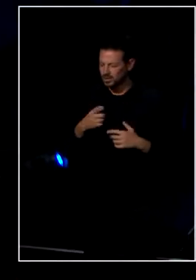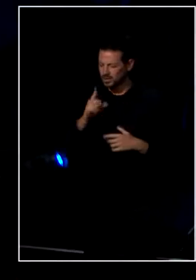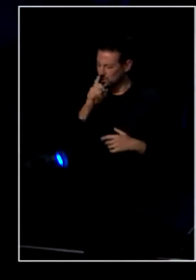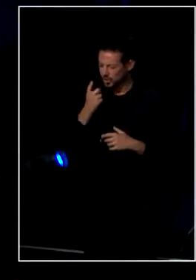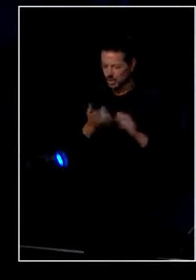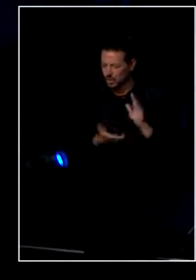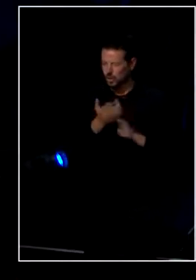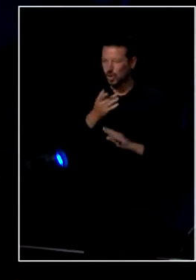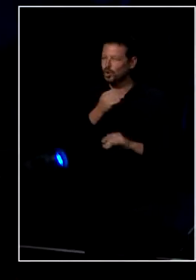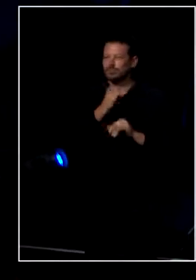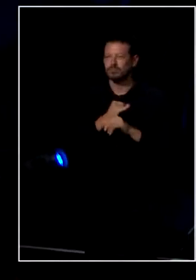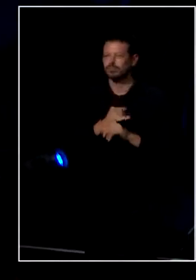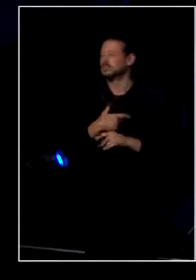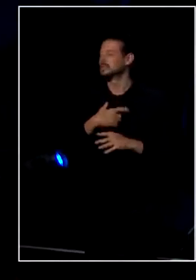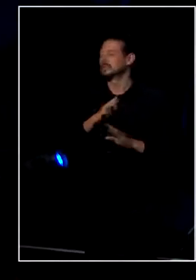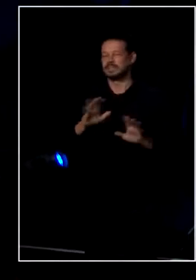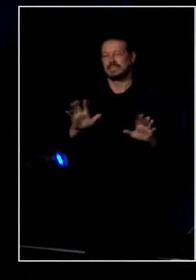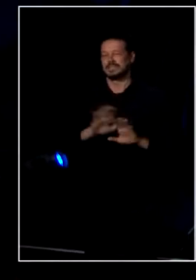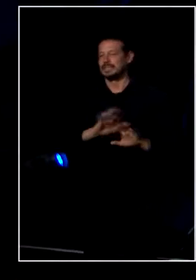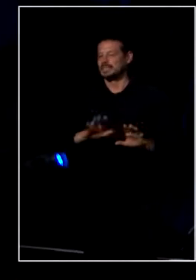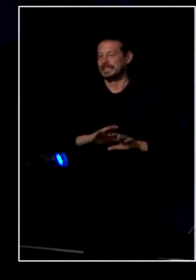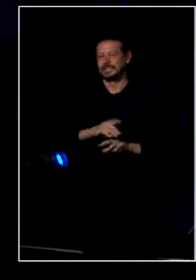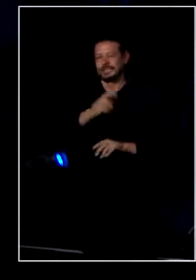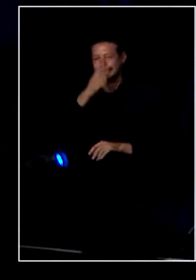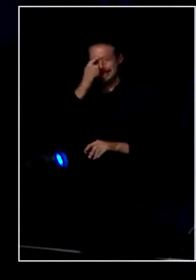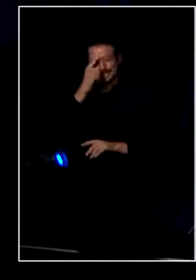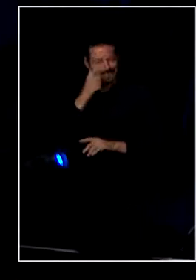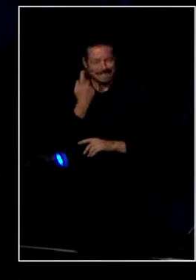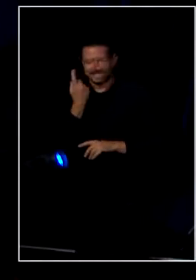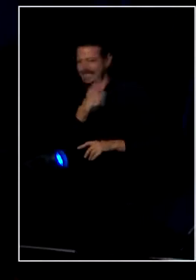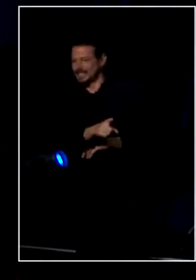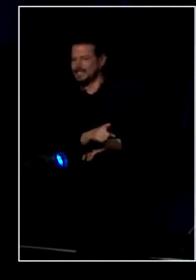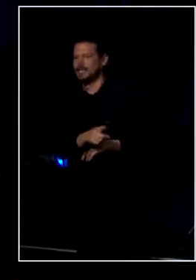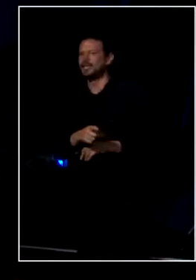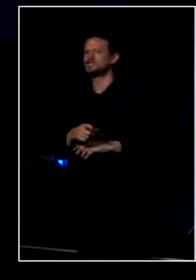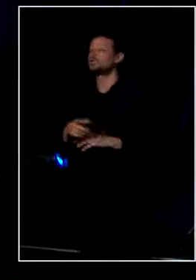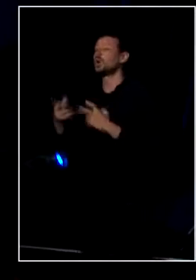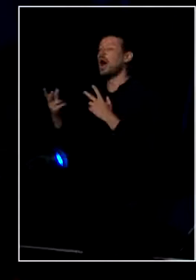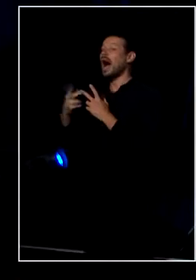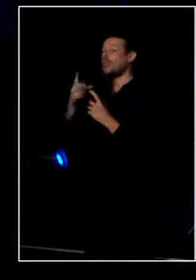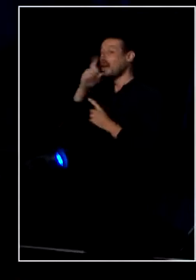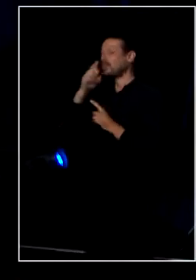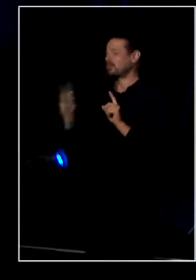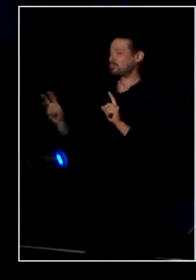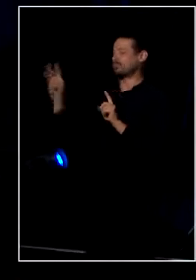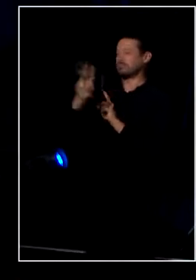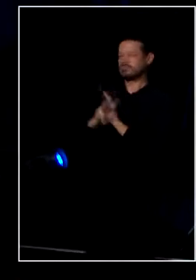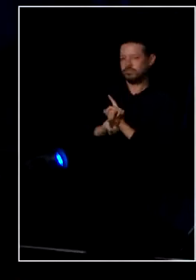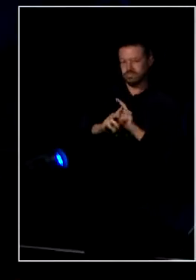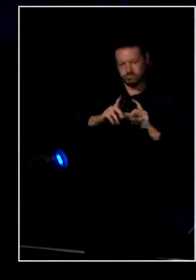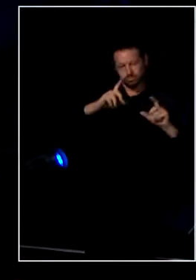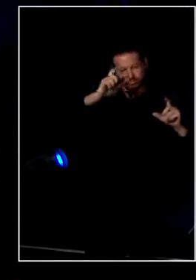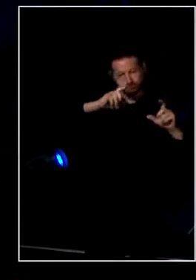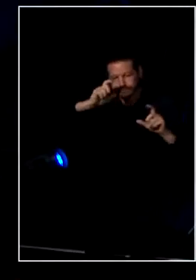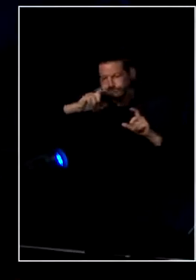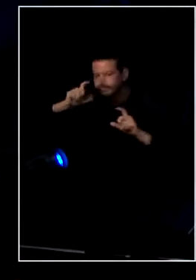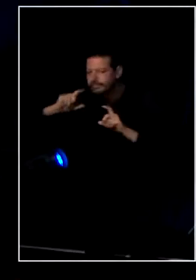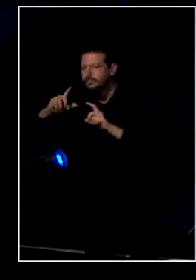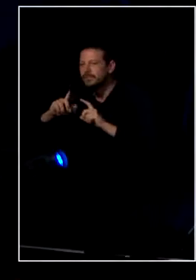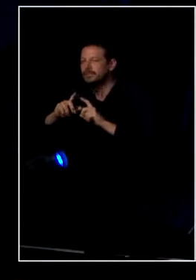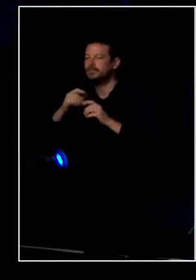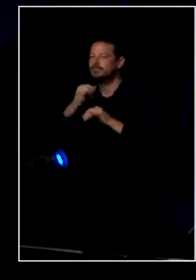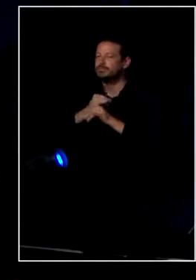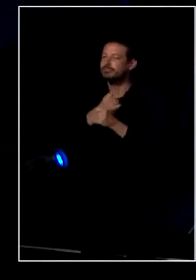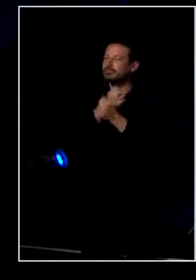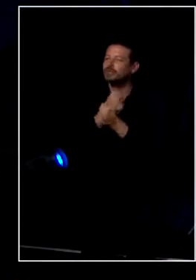go there because it brought back the bad memories on me. So there was other people there that took photos of the jail and in the